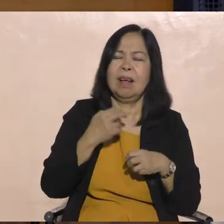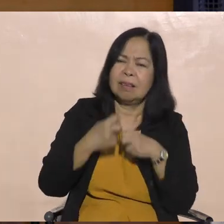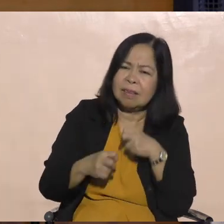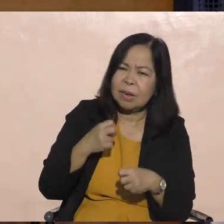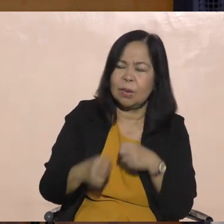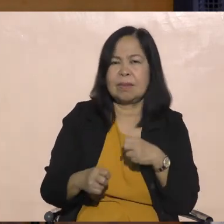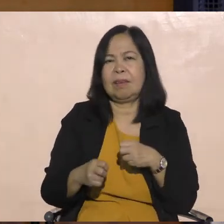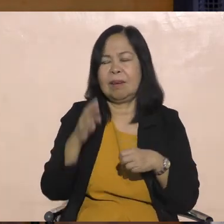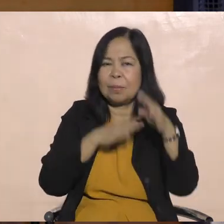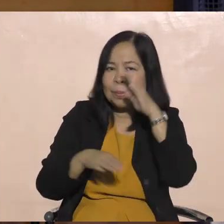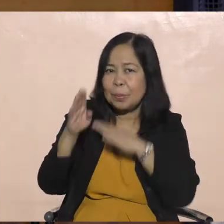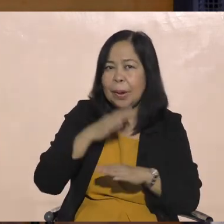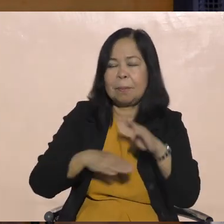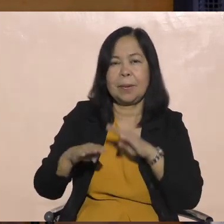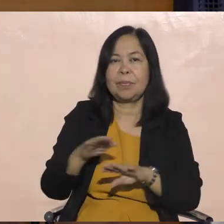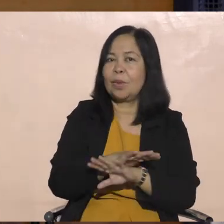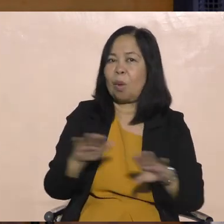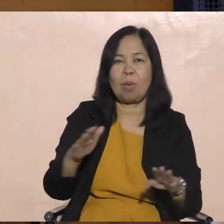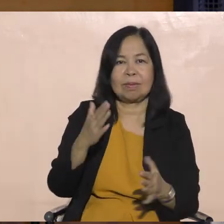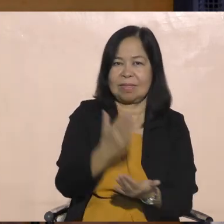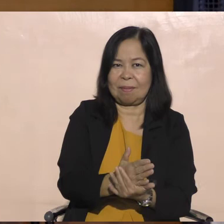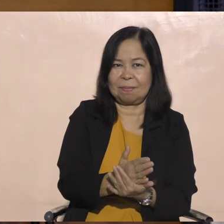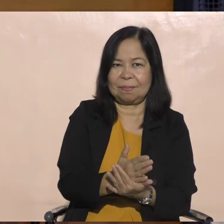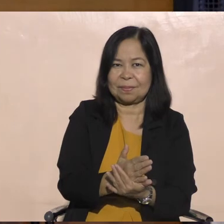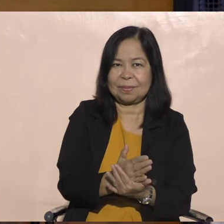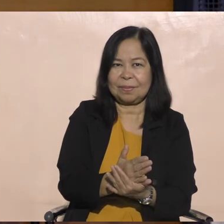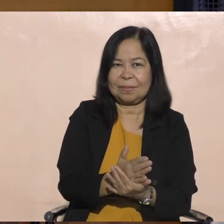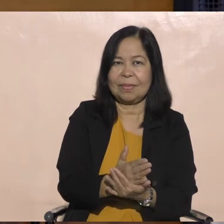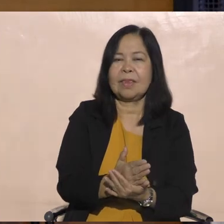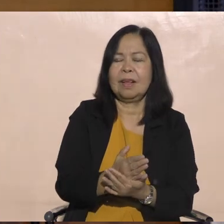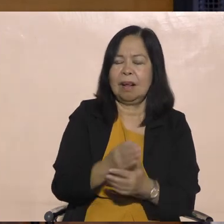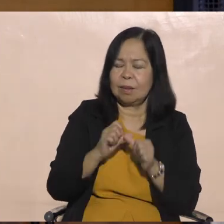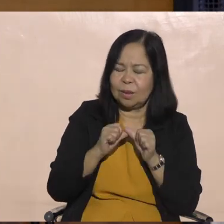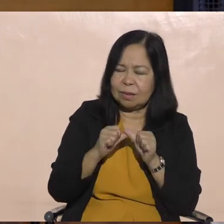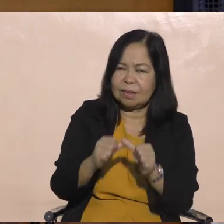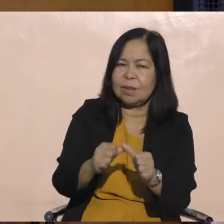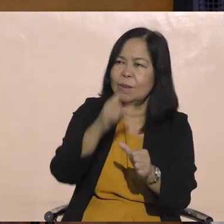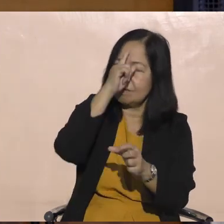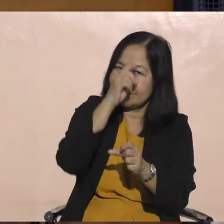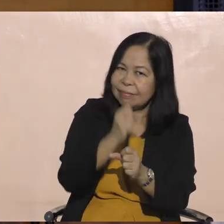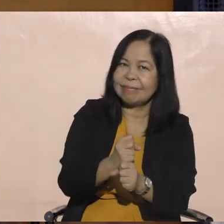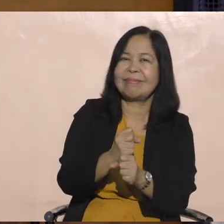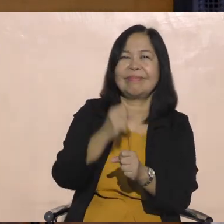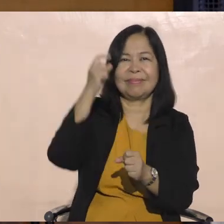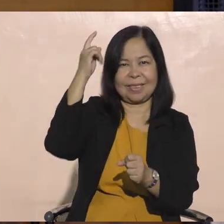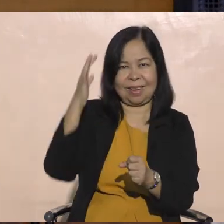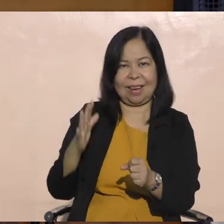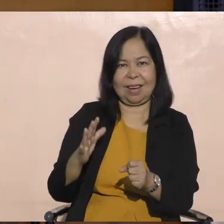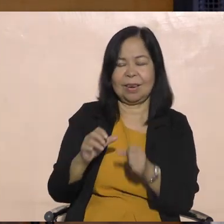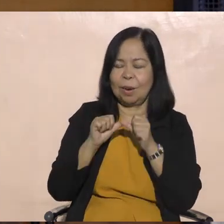kaigsuunan, just don't quit. Don't stop. Keep believing. Keep trusting.